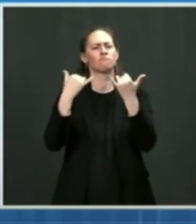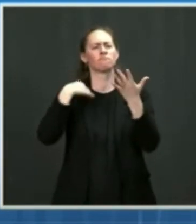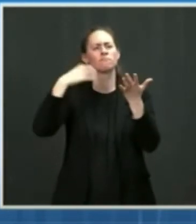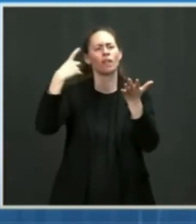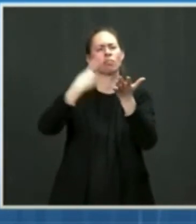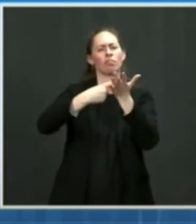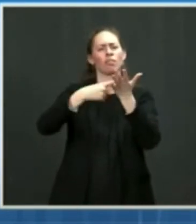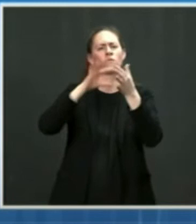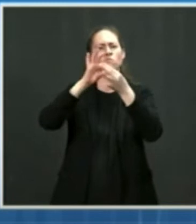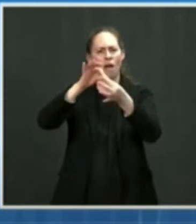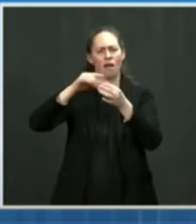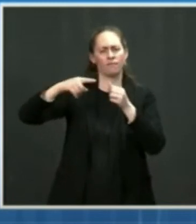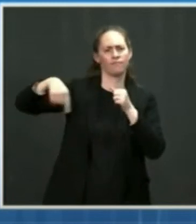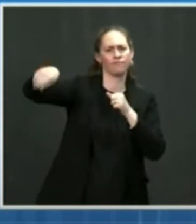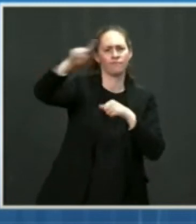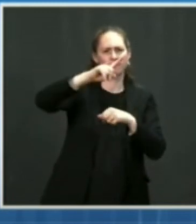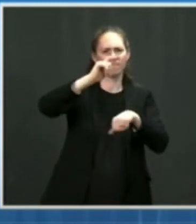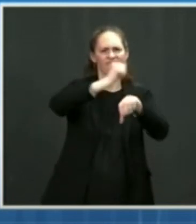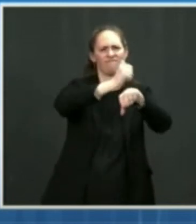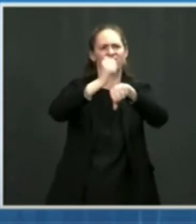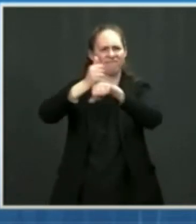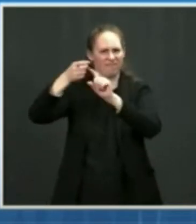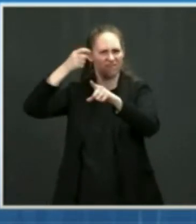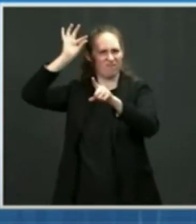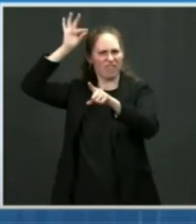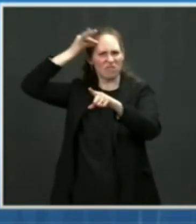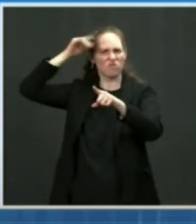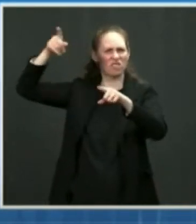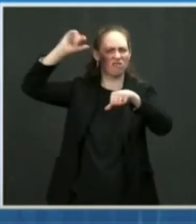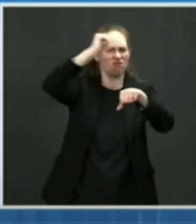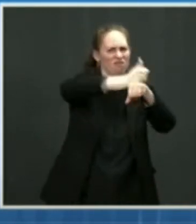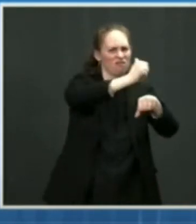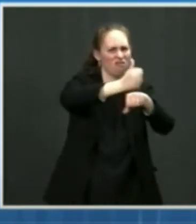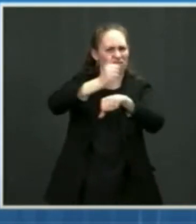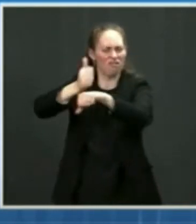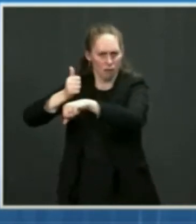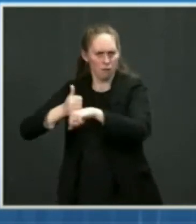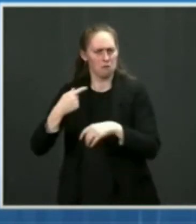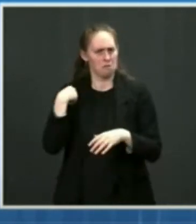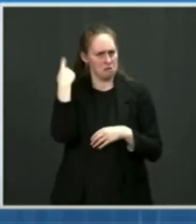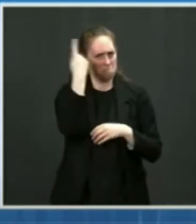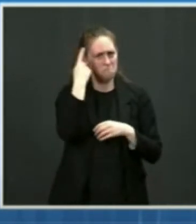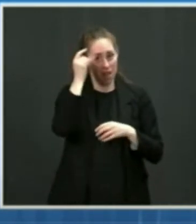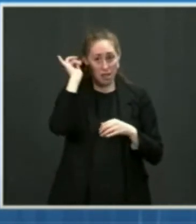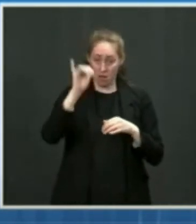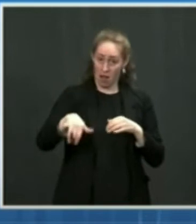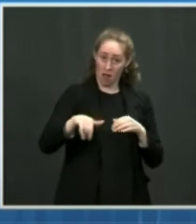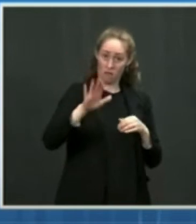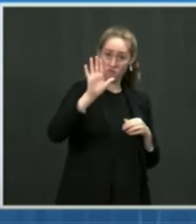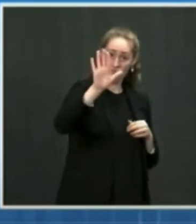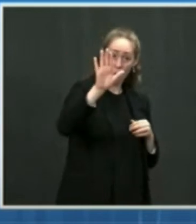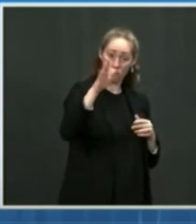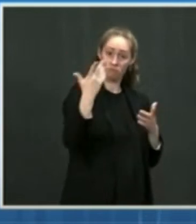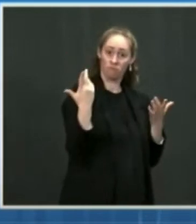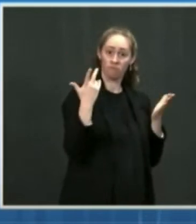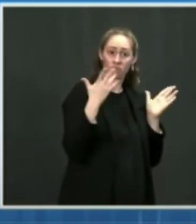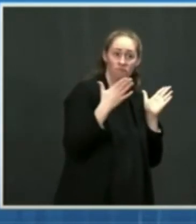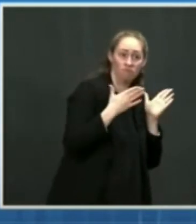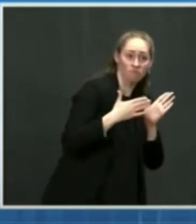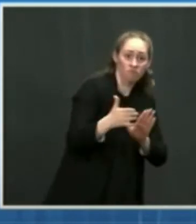and specifically whether or not it's your intention that people should be able to